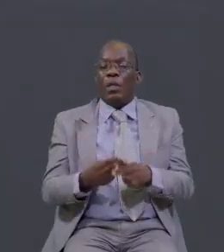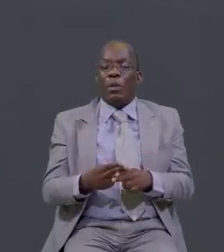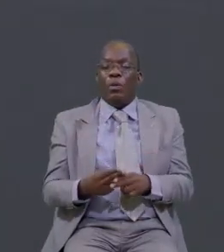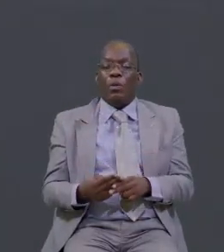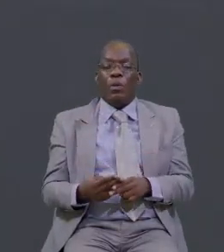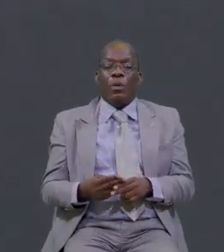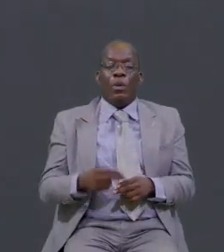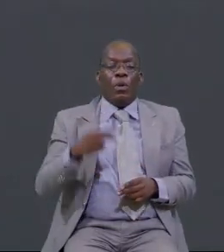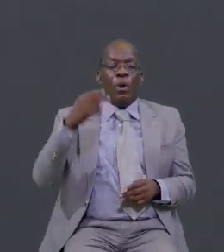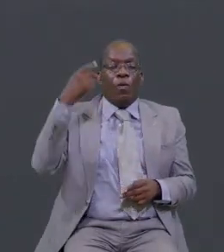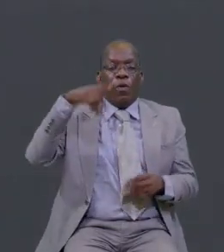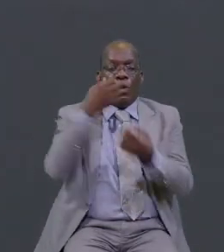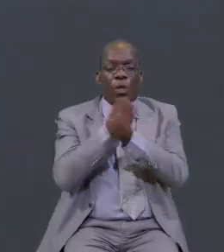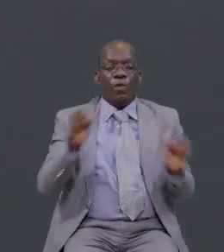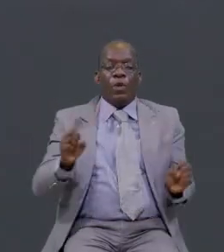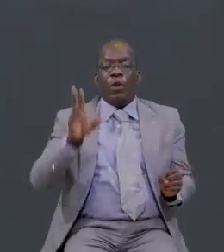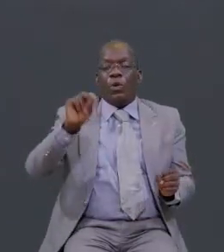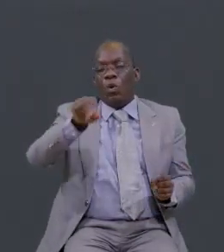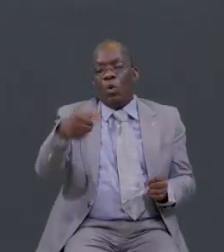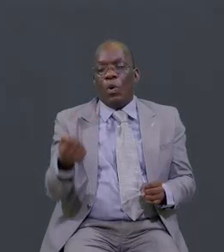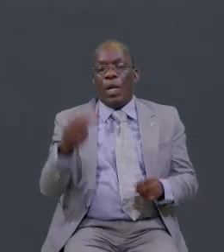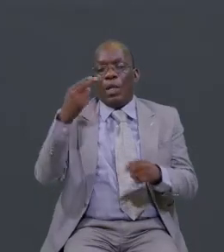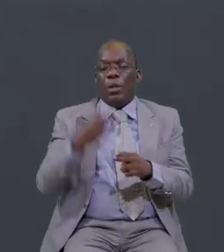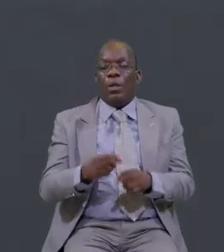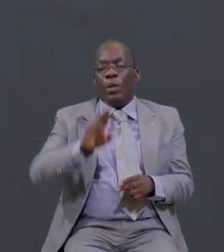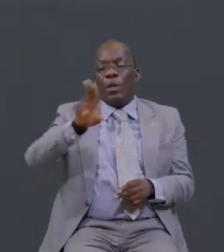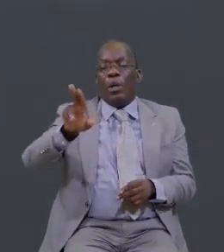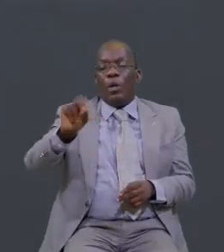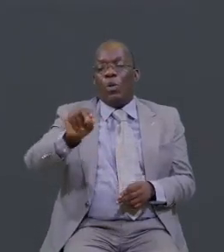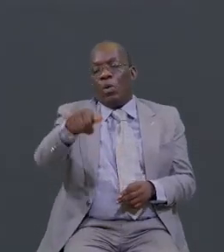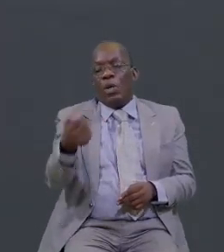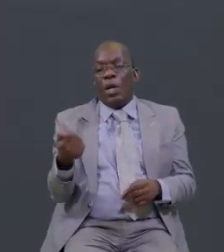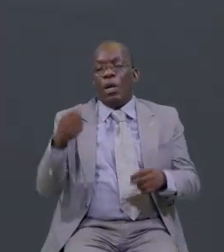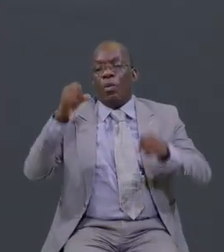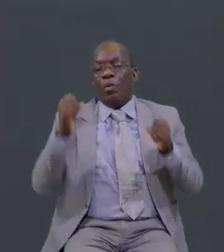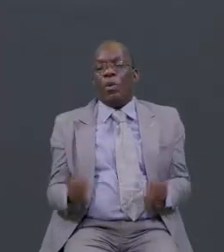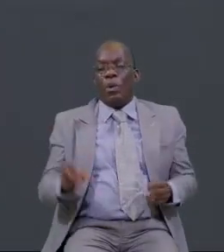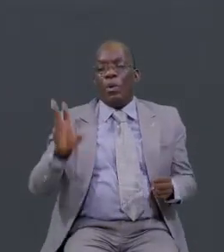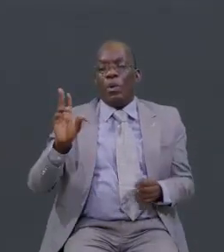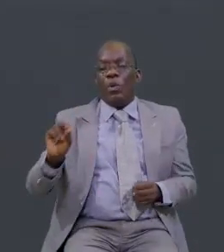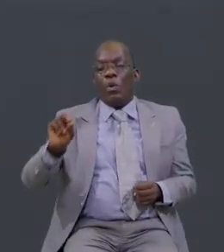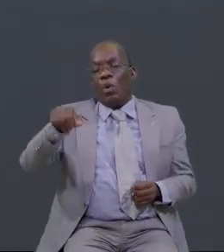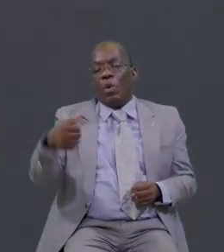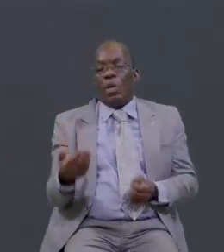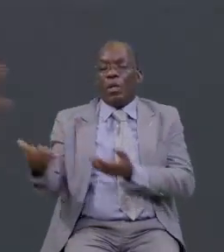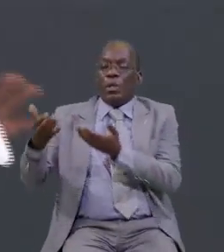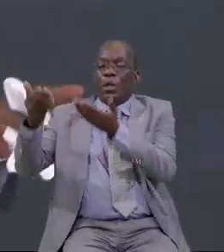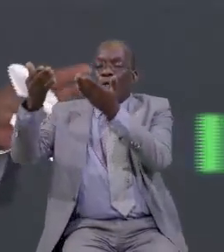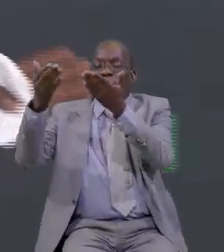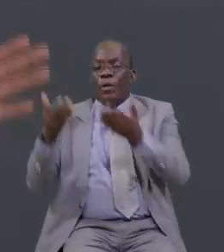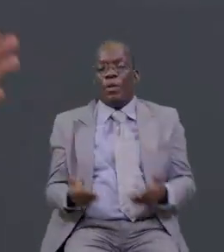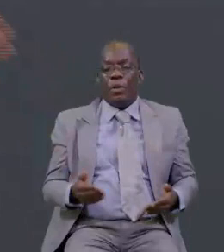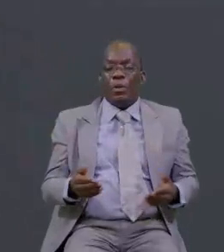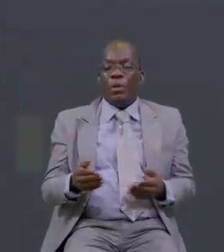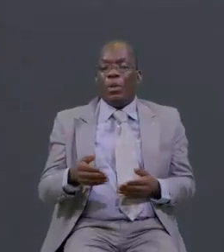other name, no other power, no other sacrifice. And there is no